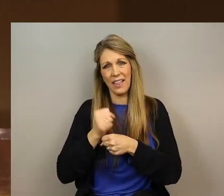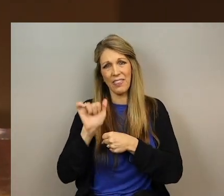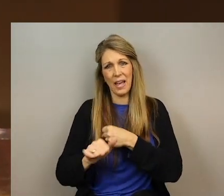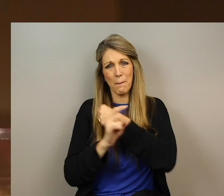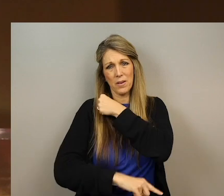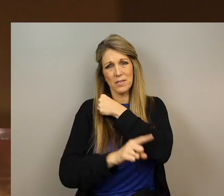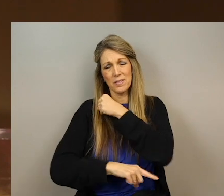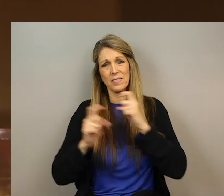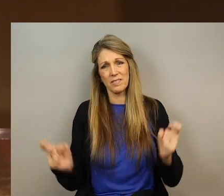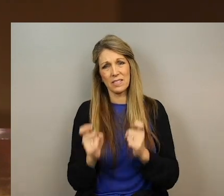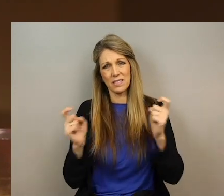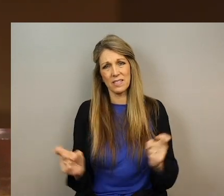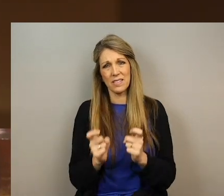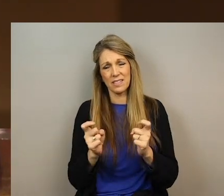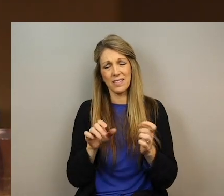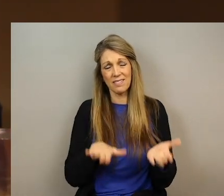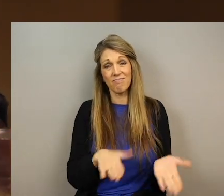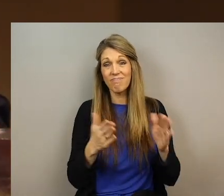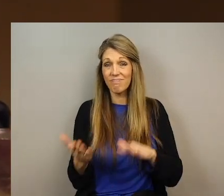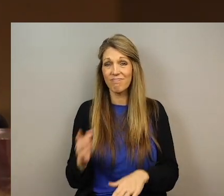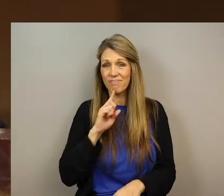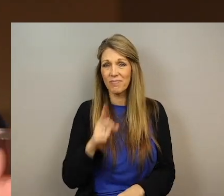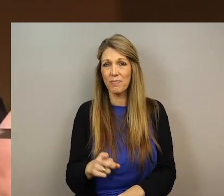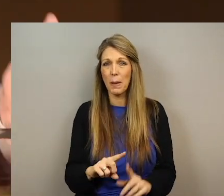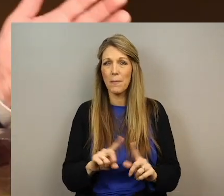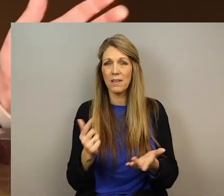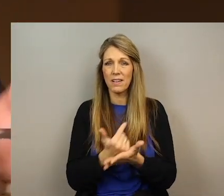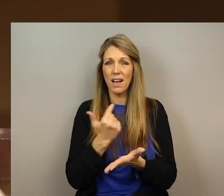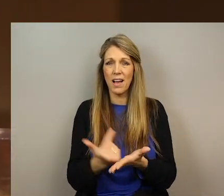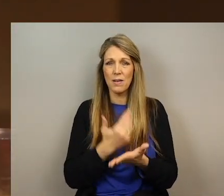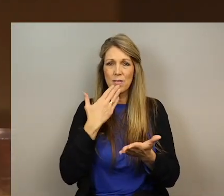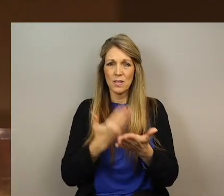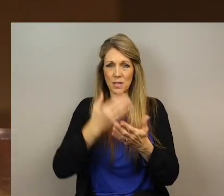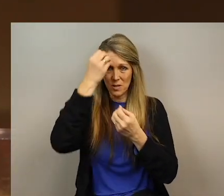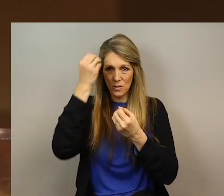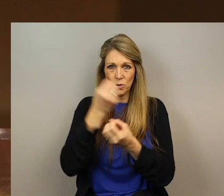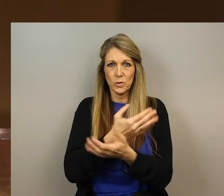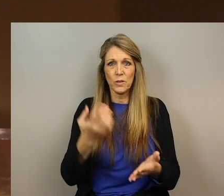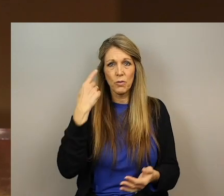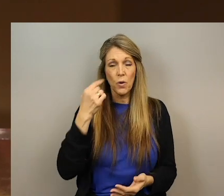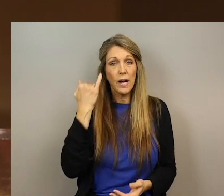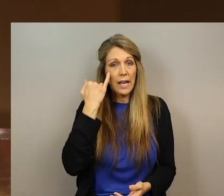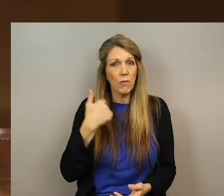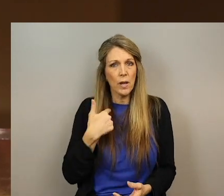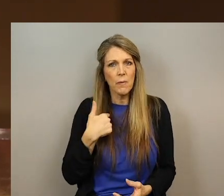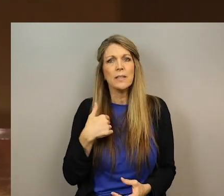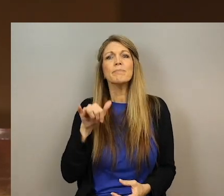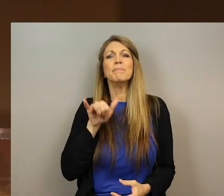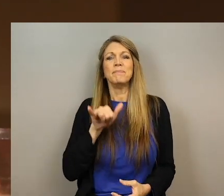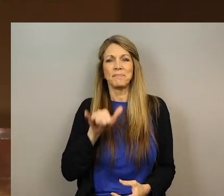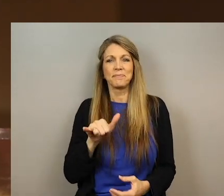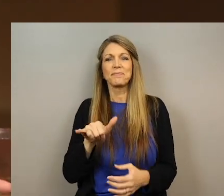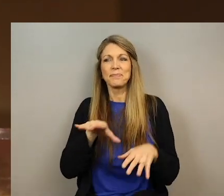sin, which the scripture says is death. So the gospel is good news for those who will embrace the fact that